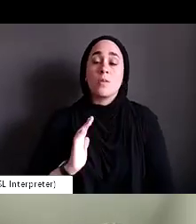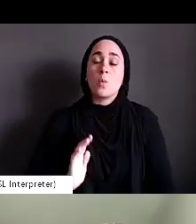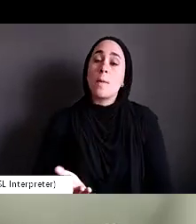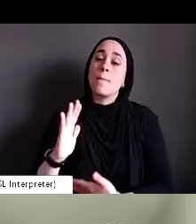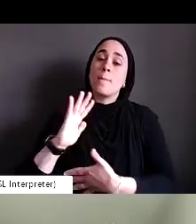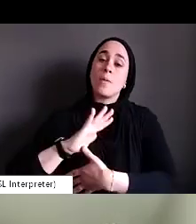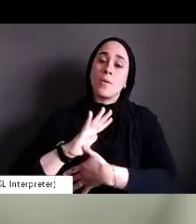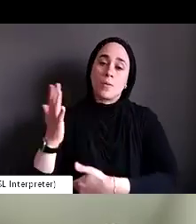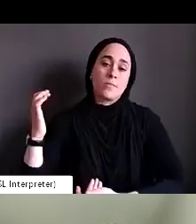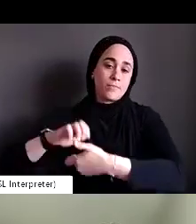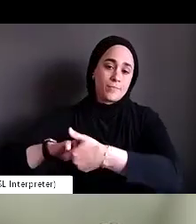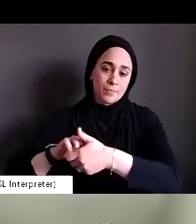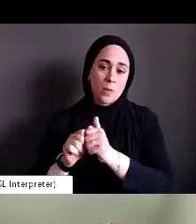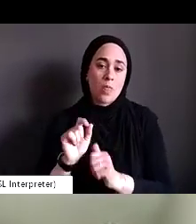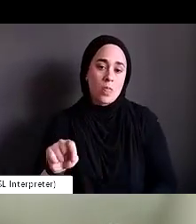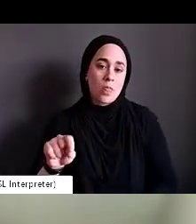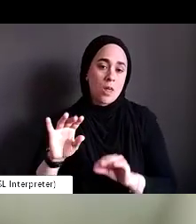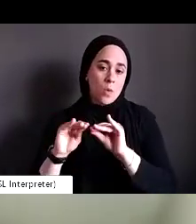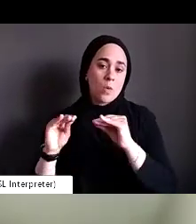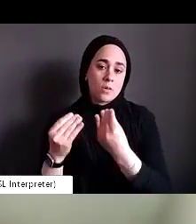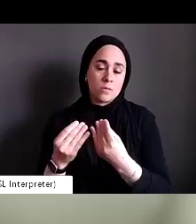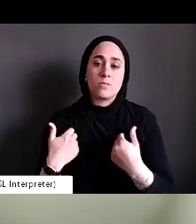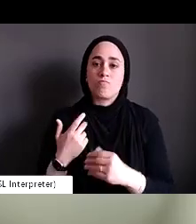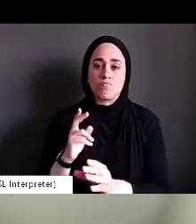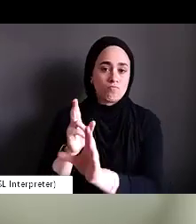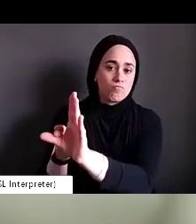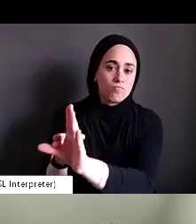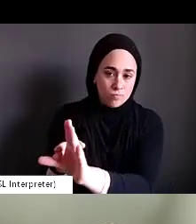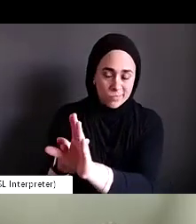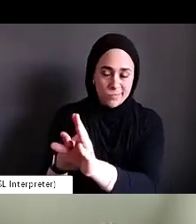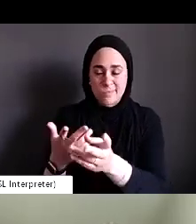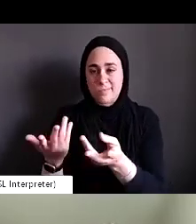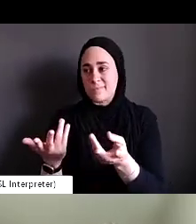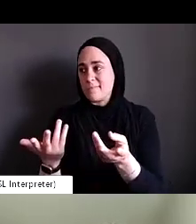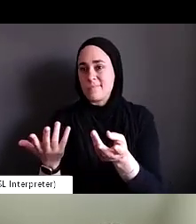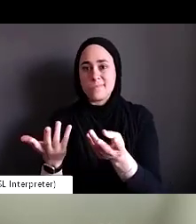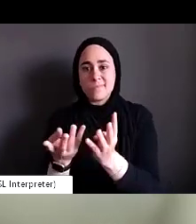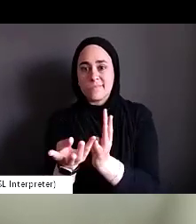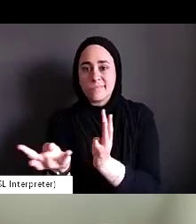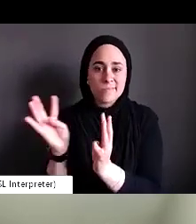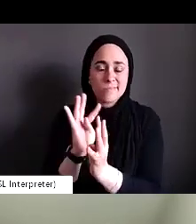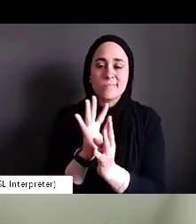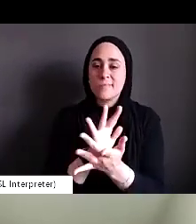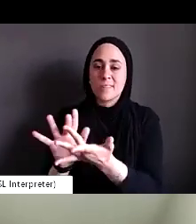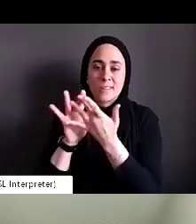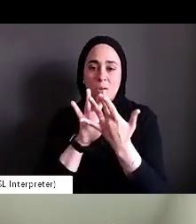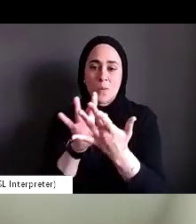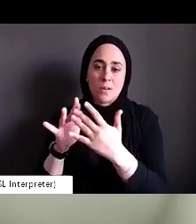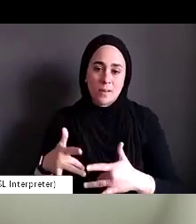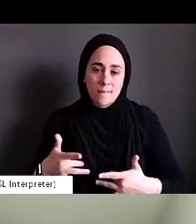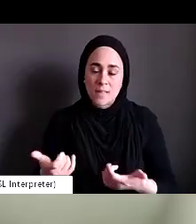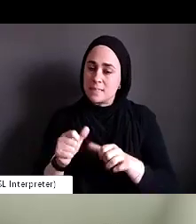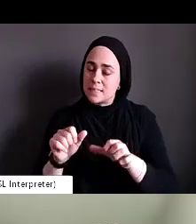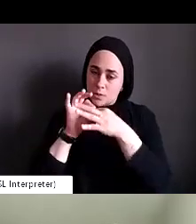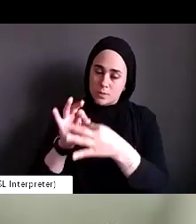with that organization. So we have a seat at the table when for all networking events as it relates to older adults